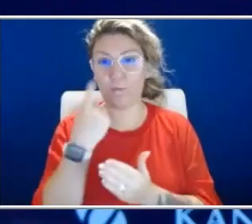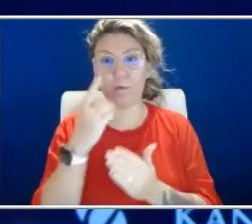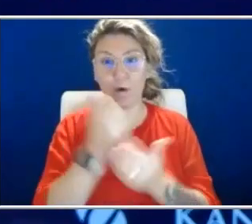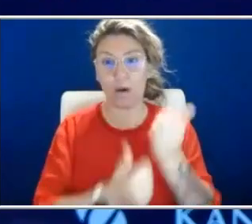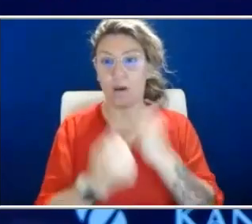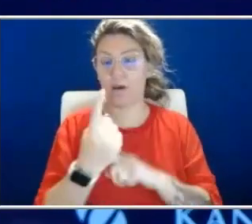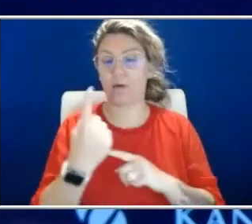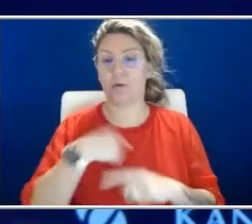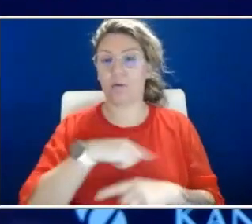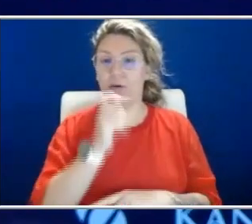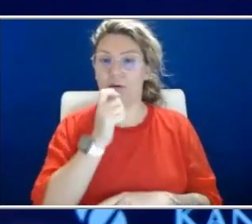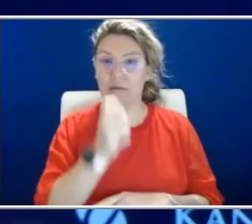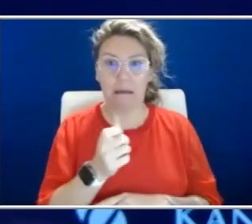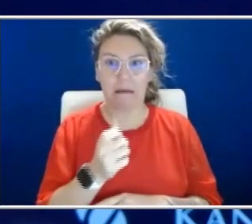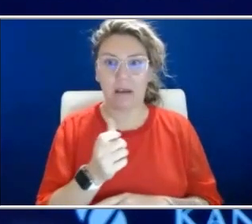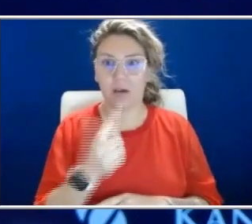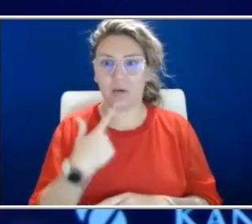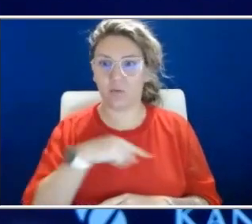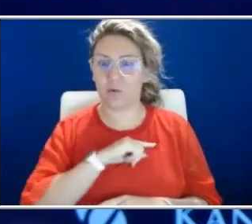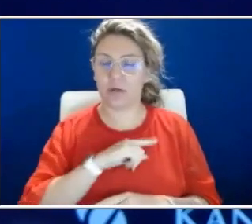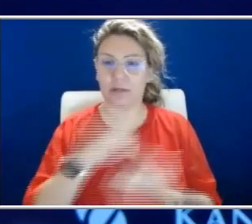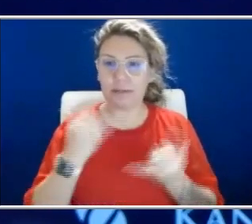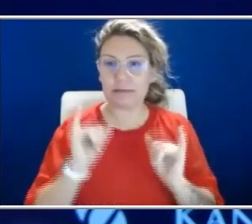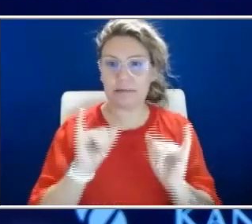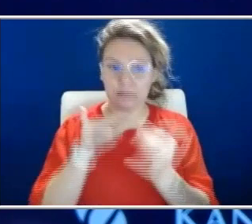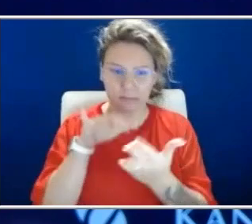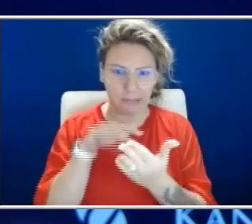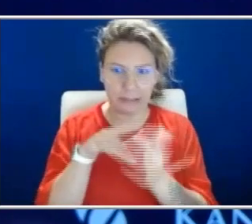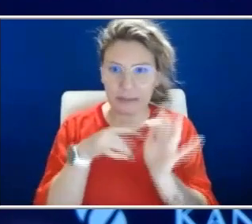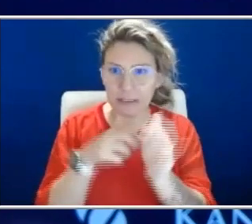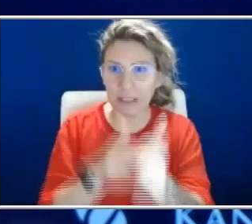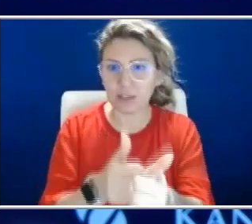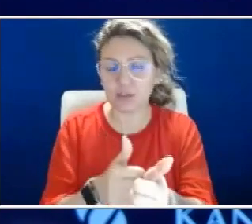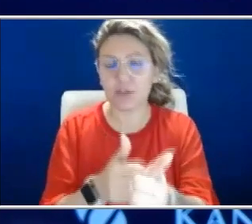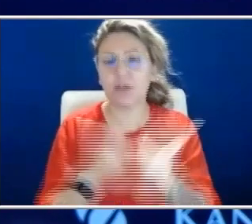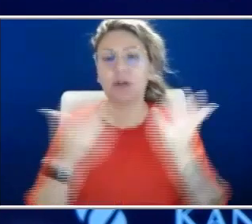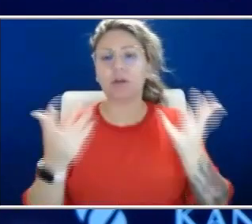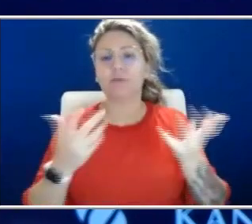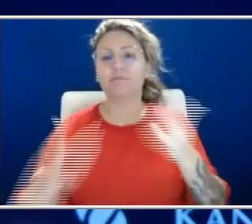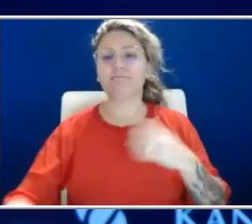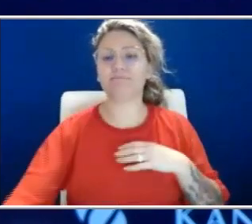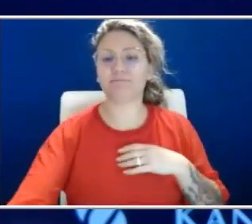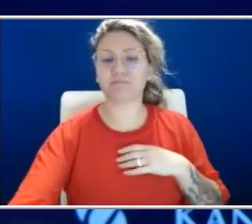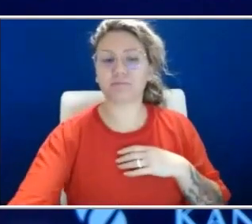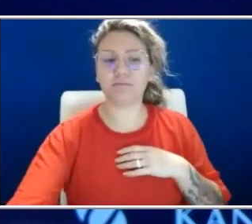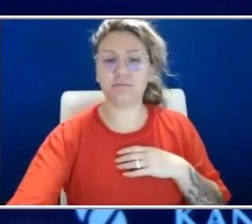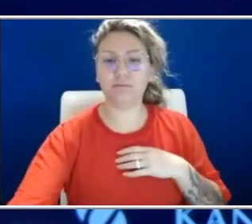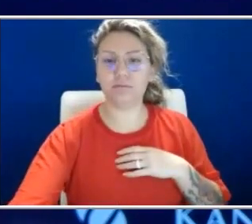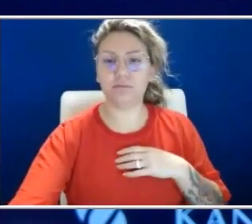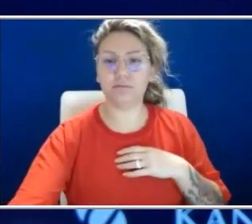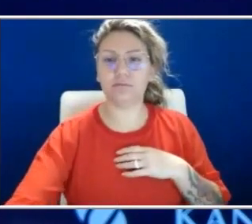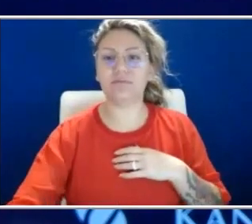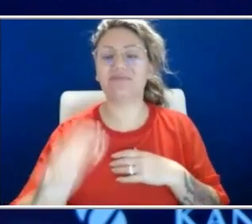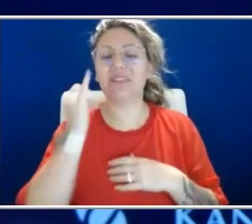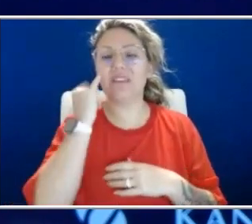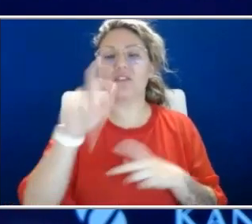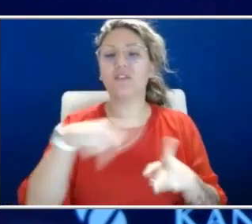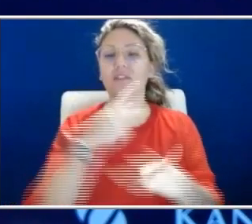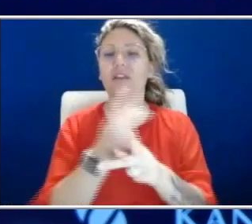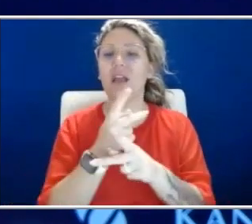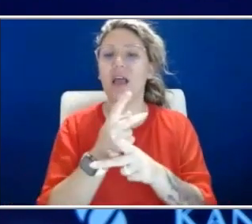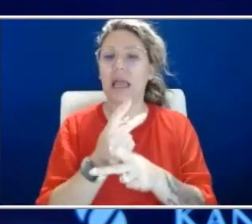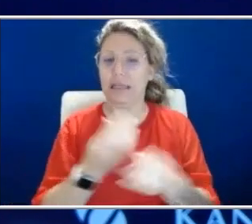even, I think we're kind of still catching up to that and trying to figure out if there's a particular type of implant it's associated